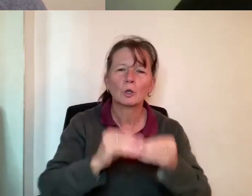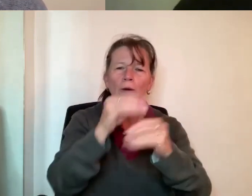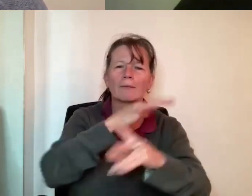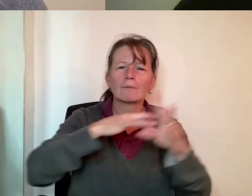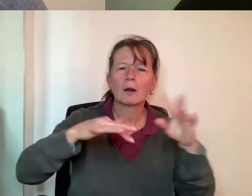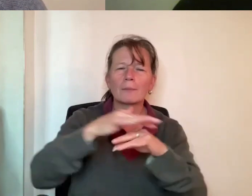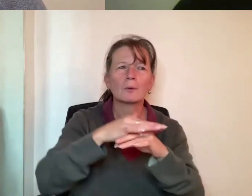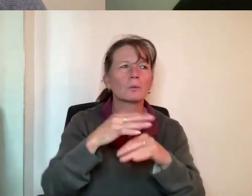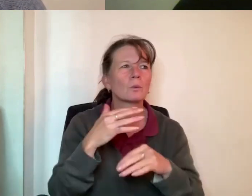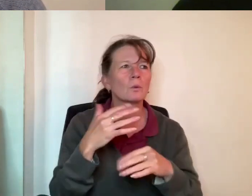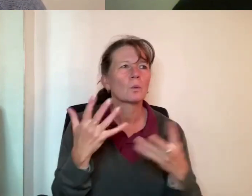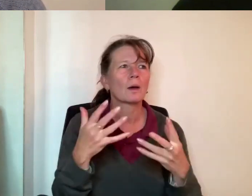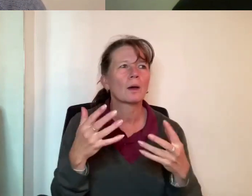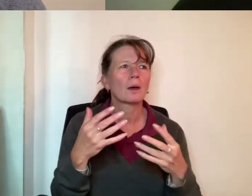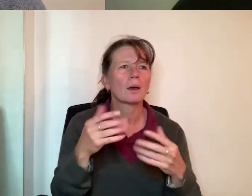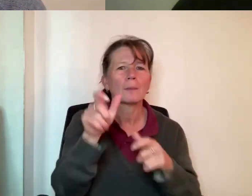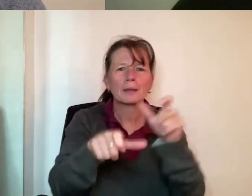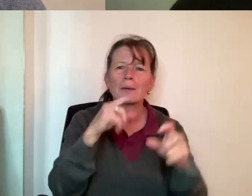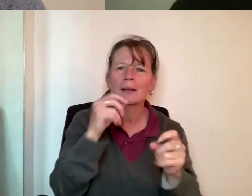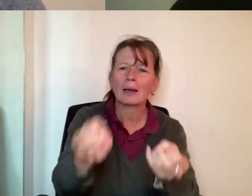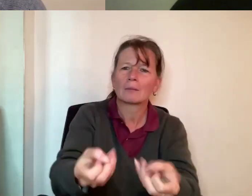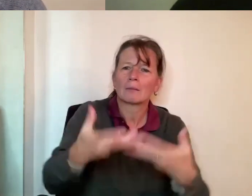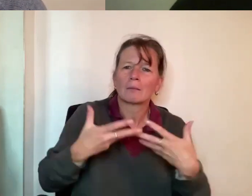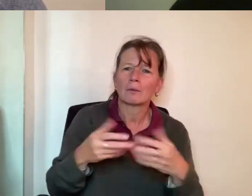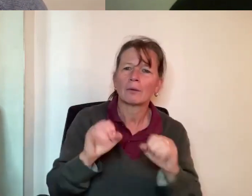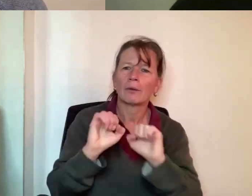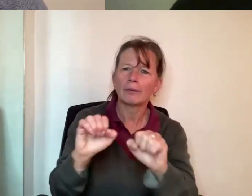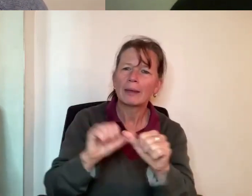environment where people can give of their best,